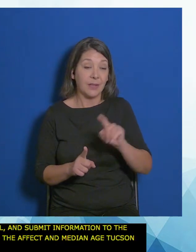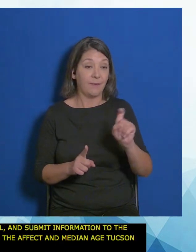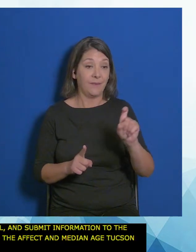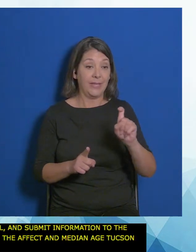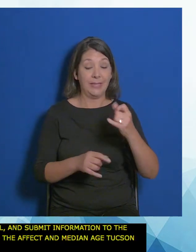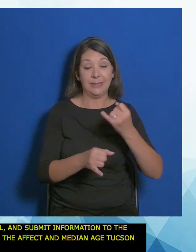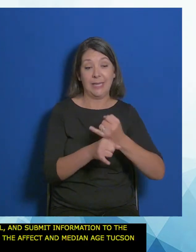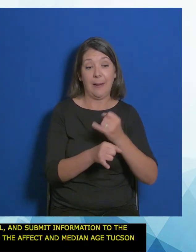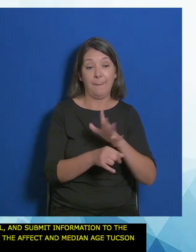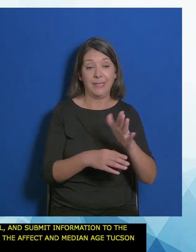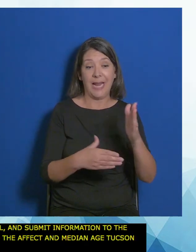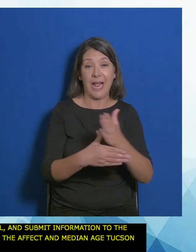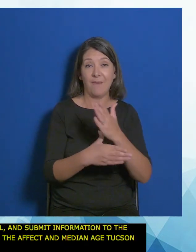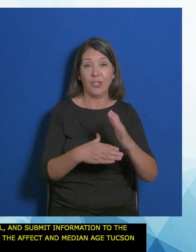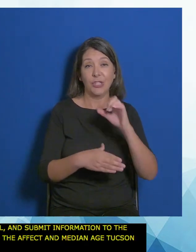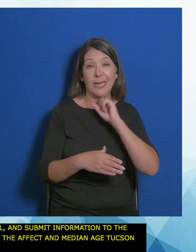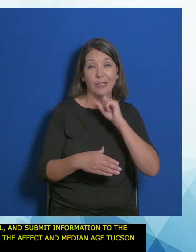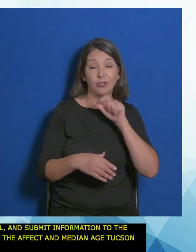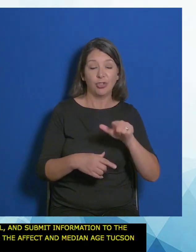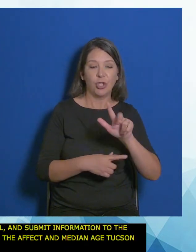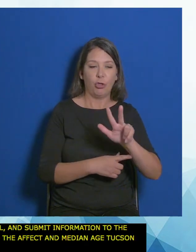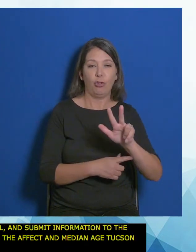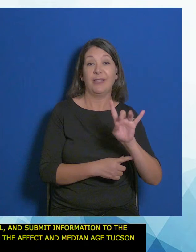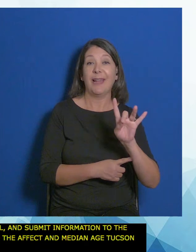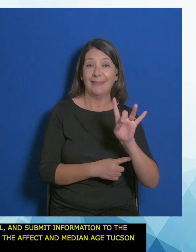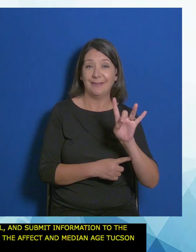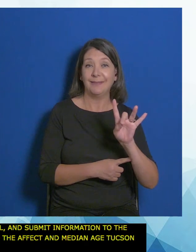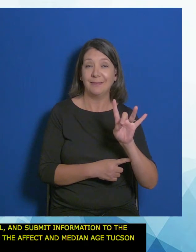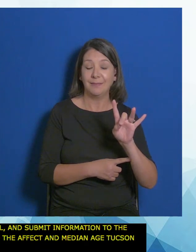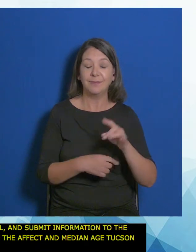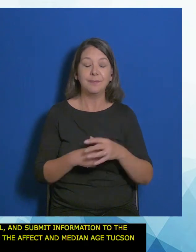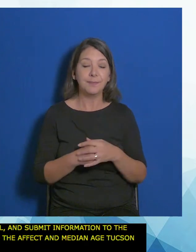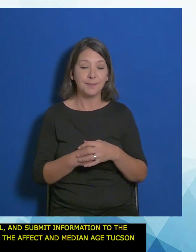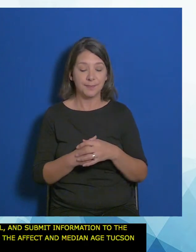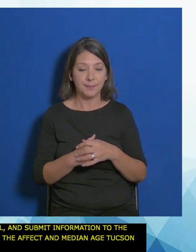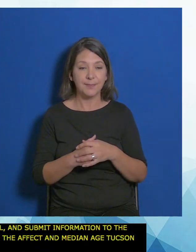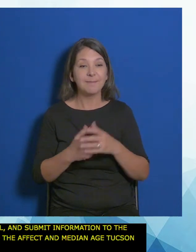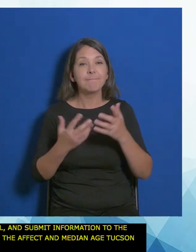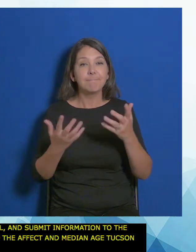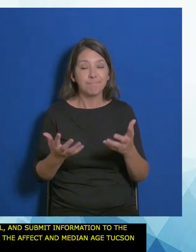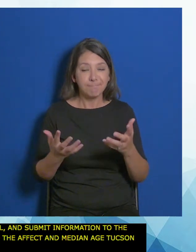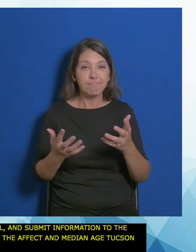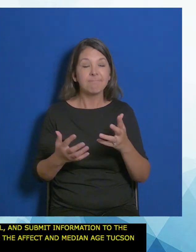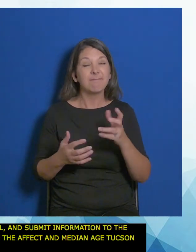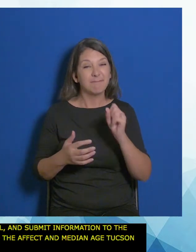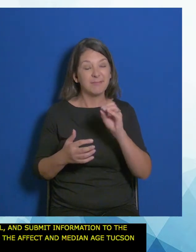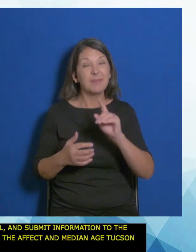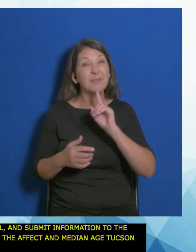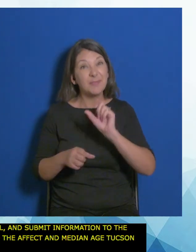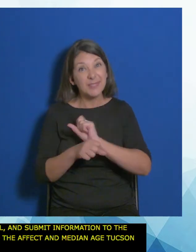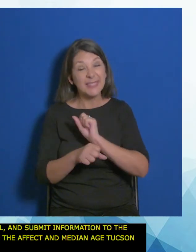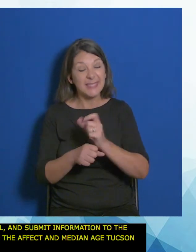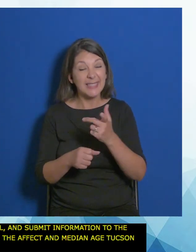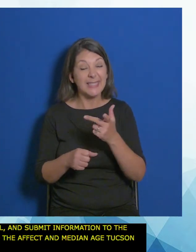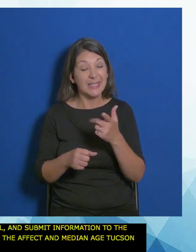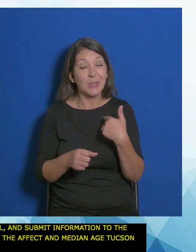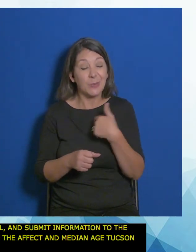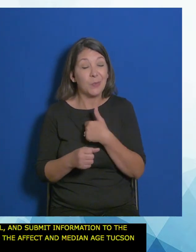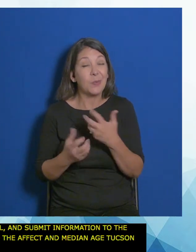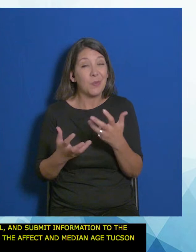the average age of those buildings is 38. So ideally, we want to make sure that we're looking